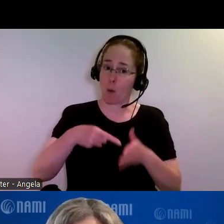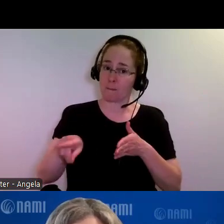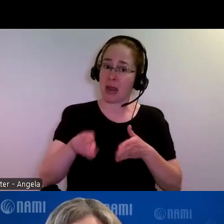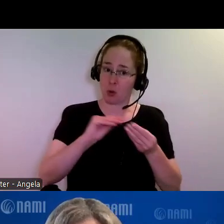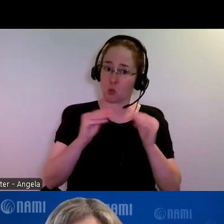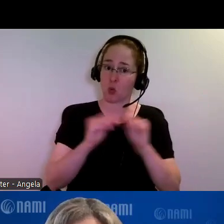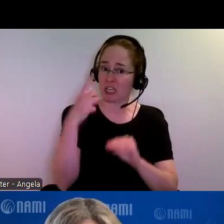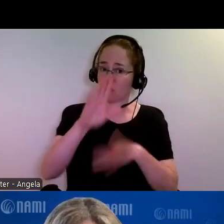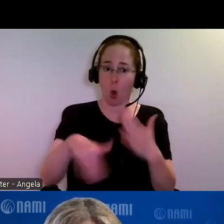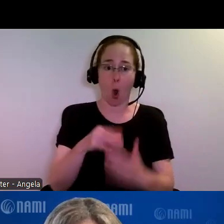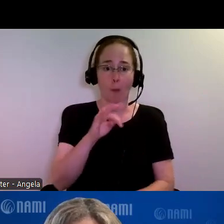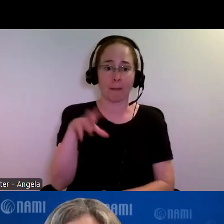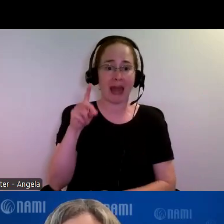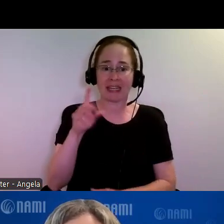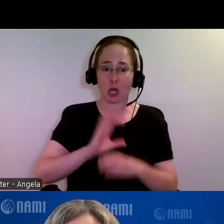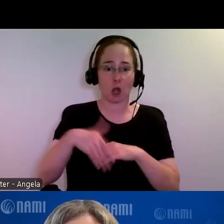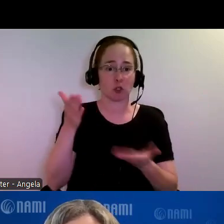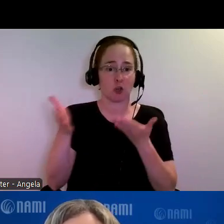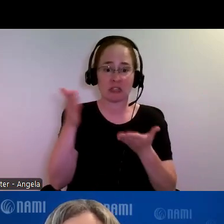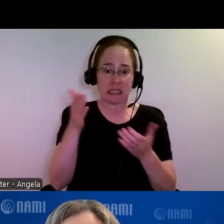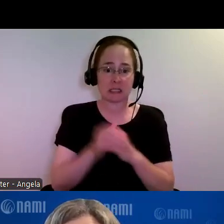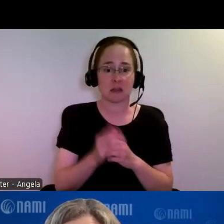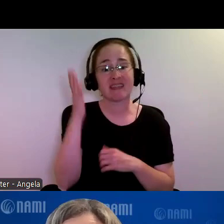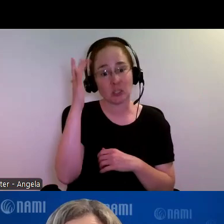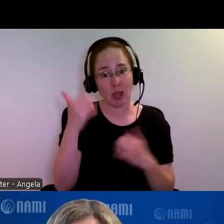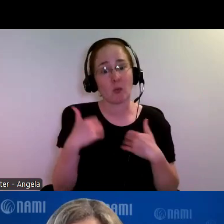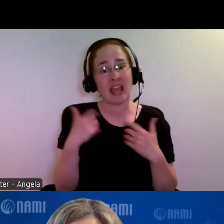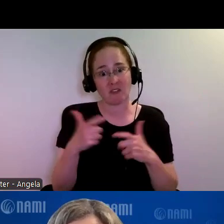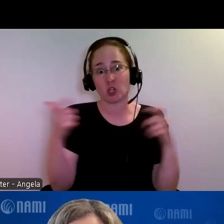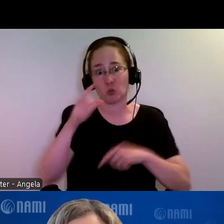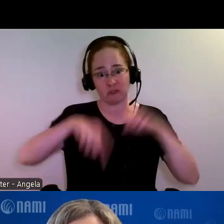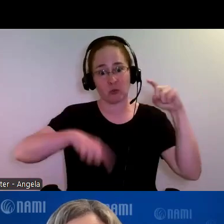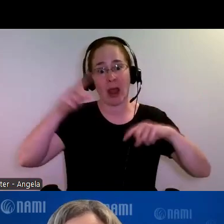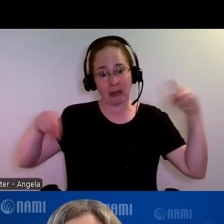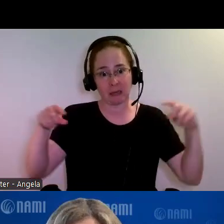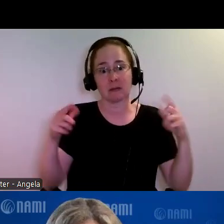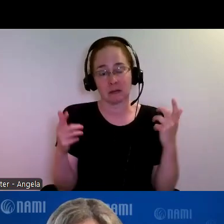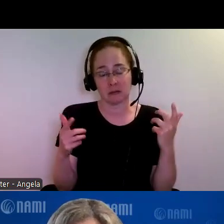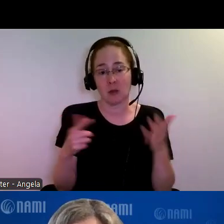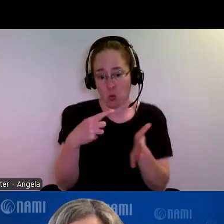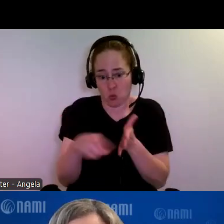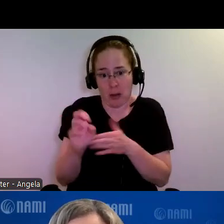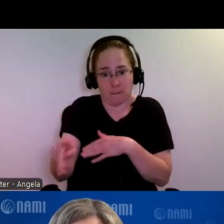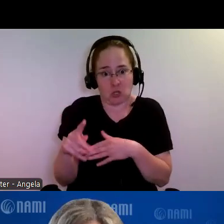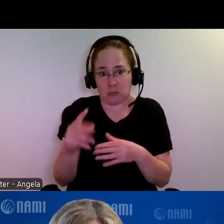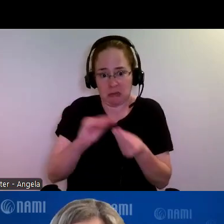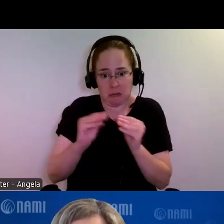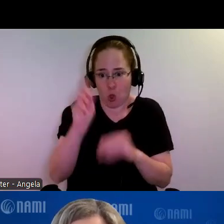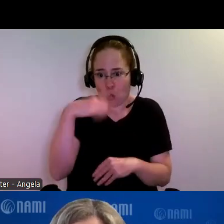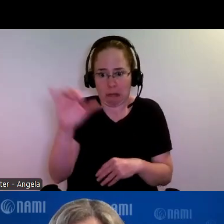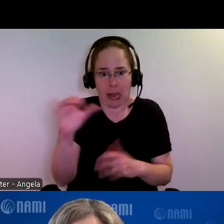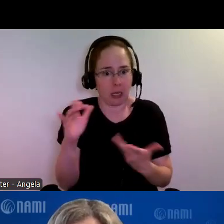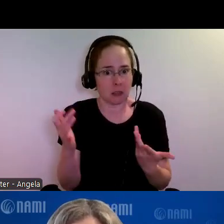all Medicaid covered services, which is why we have a huge variety in what reimbursement rates are